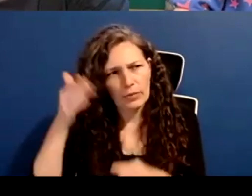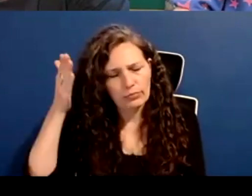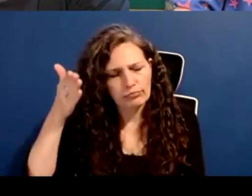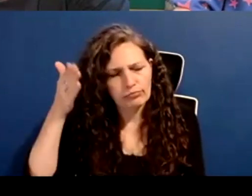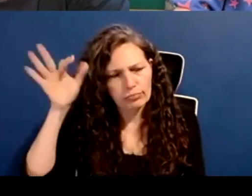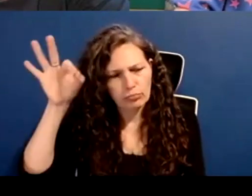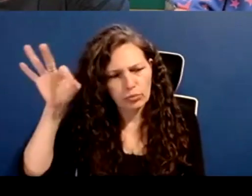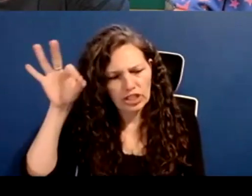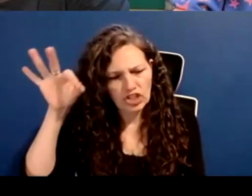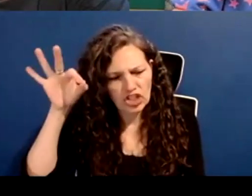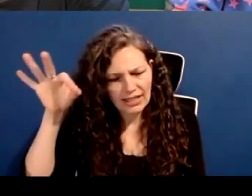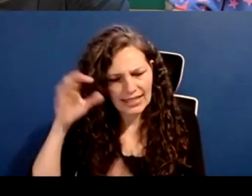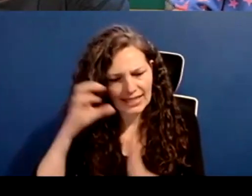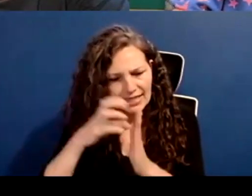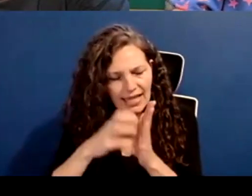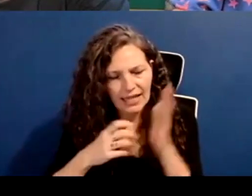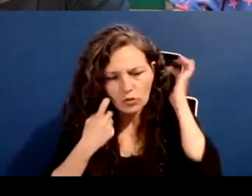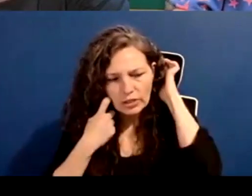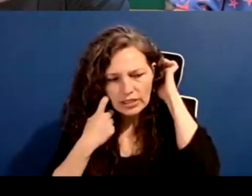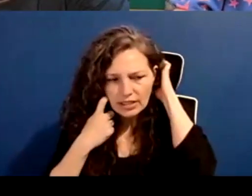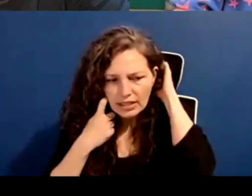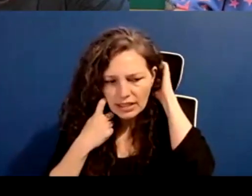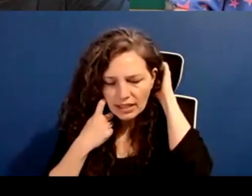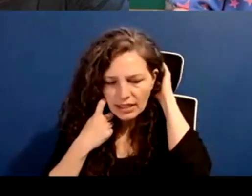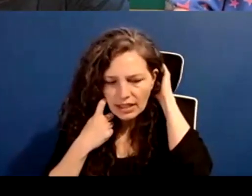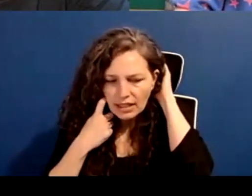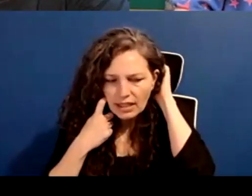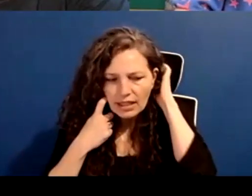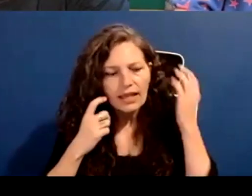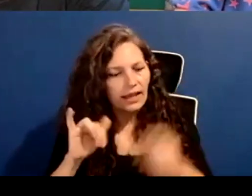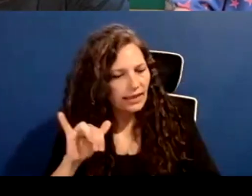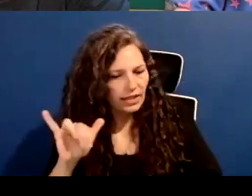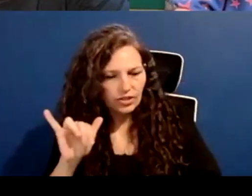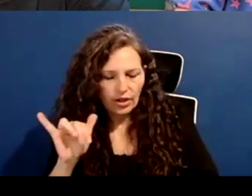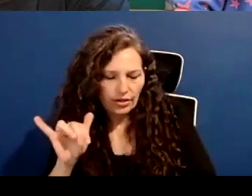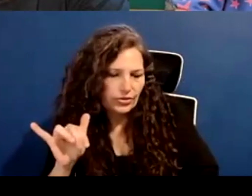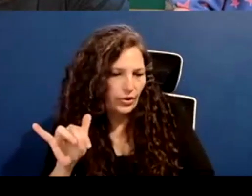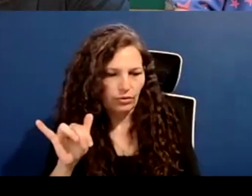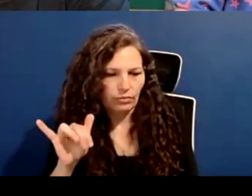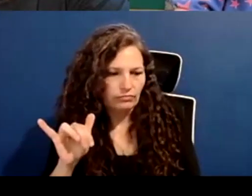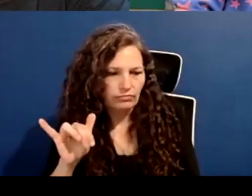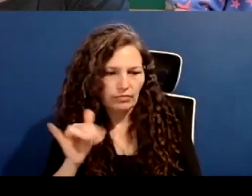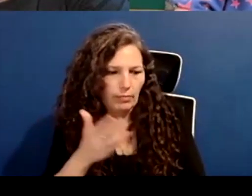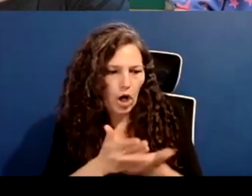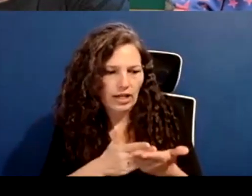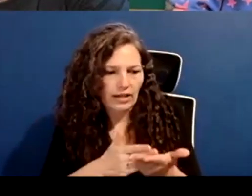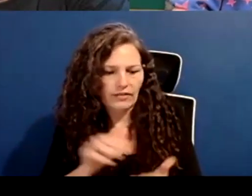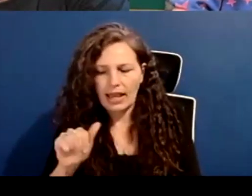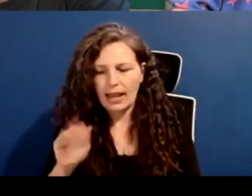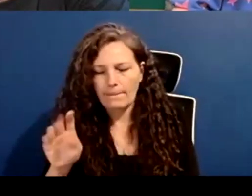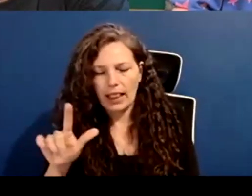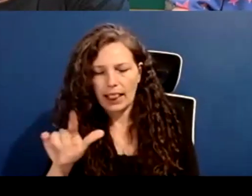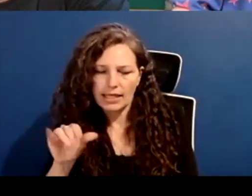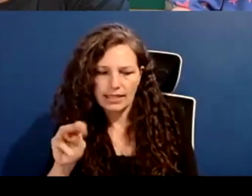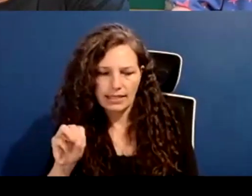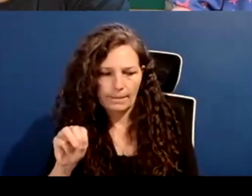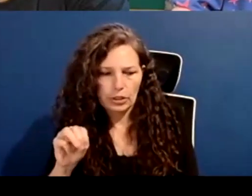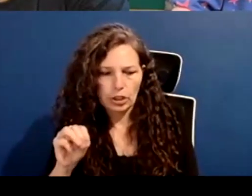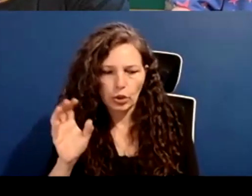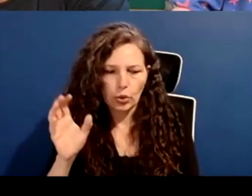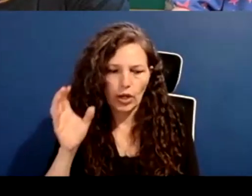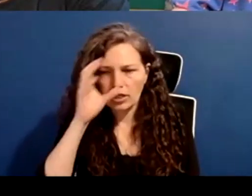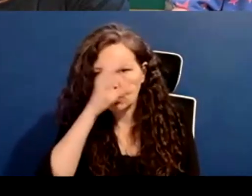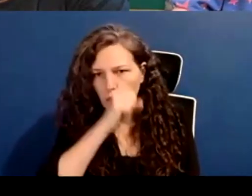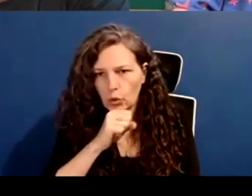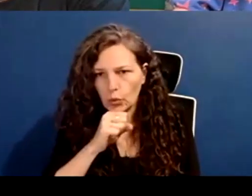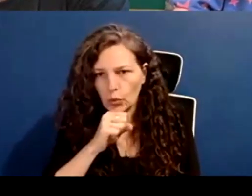that, I think that's also a feature of ableism, is to assume, not only does ableism assume